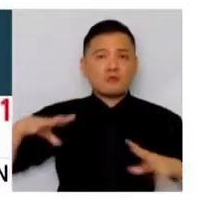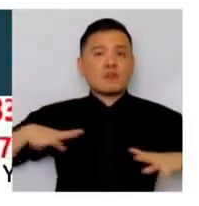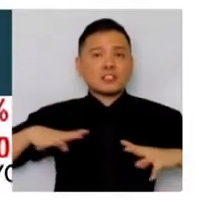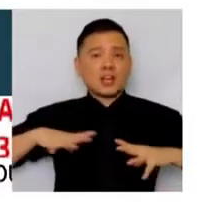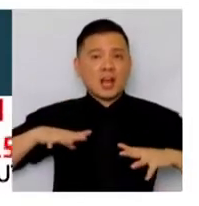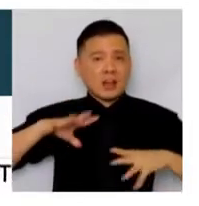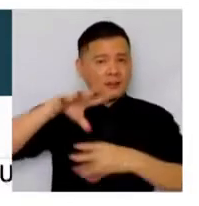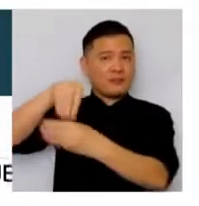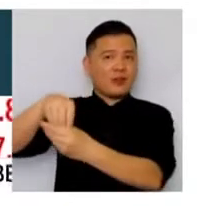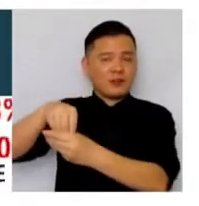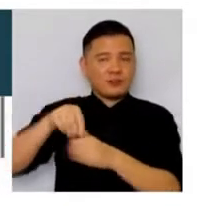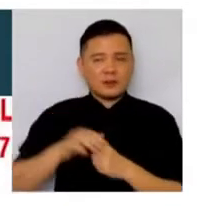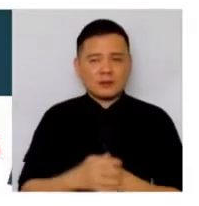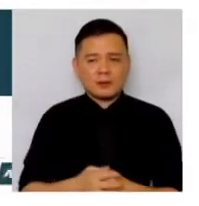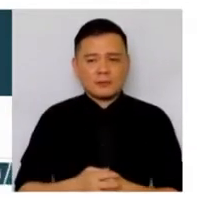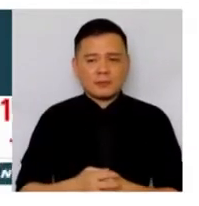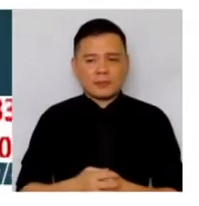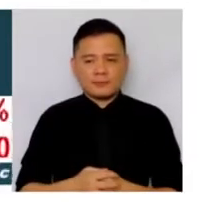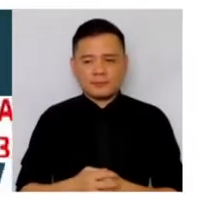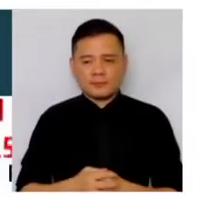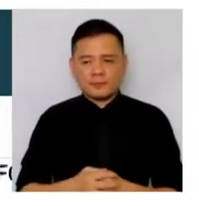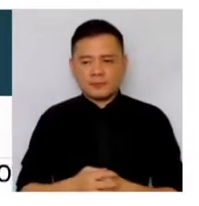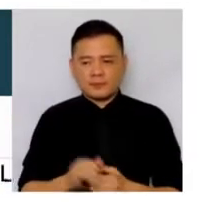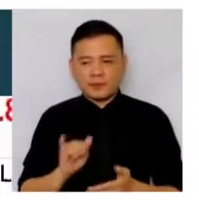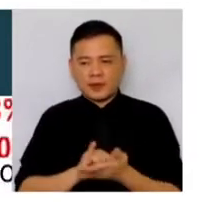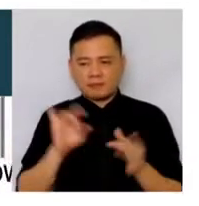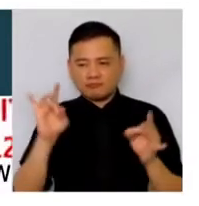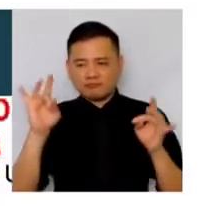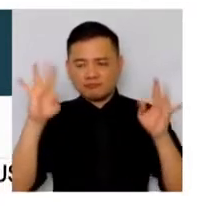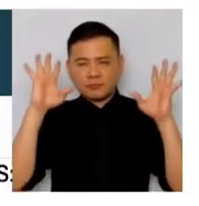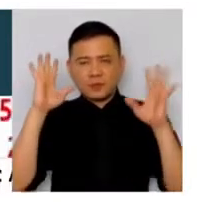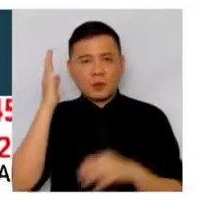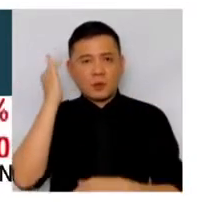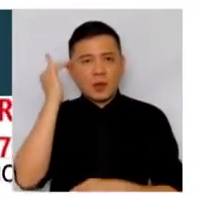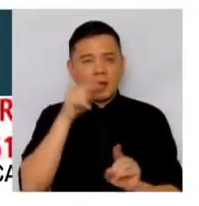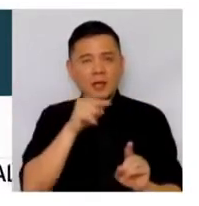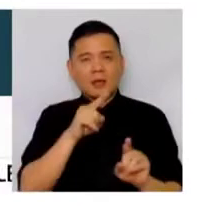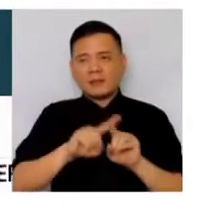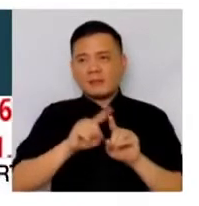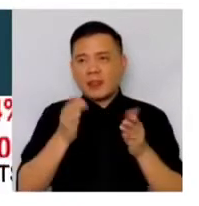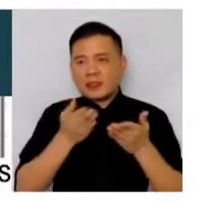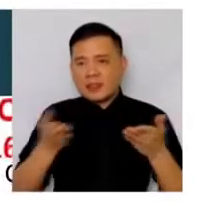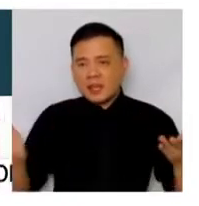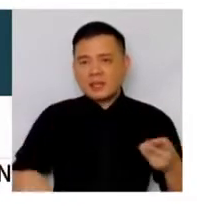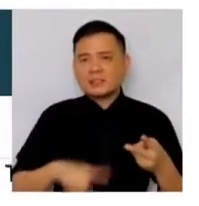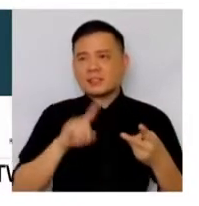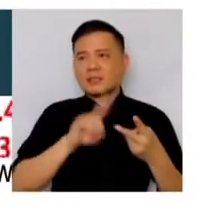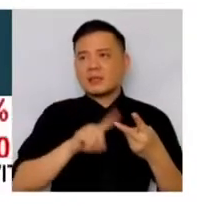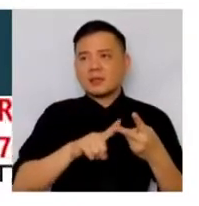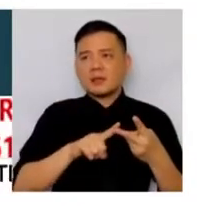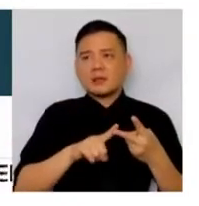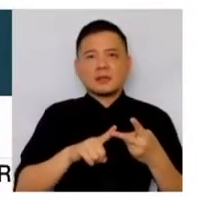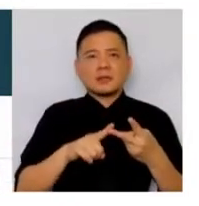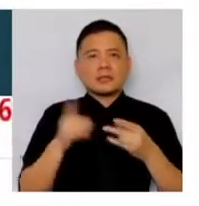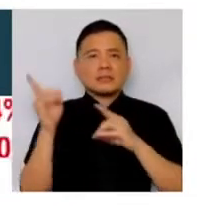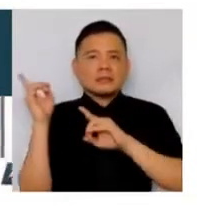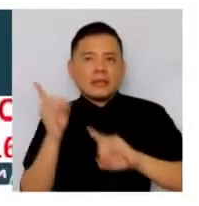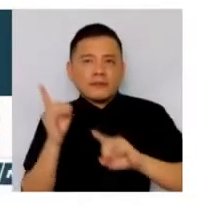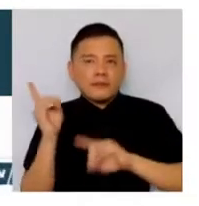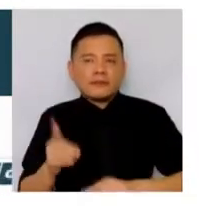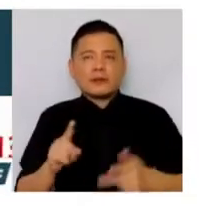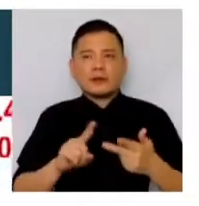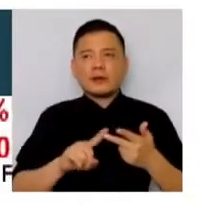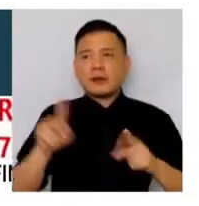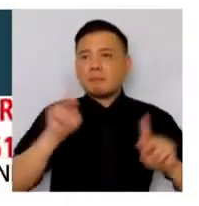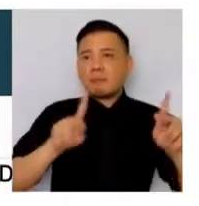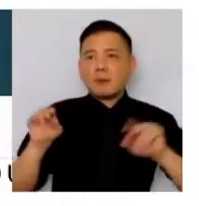there is a danger of conflagration like this, it's really the commodities, the movement of goods, even the movement of peoples, which